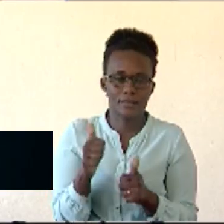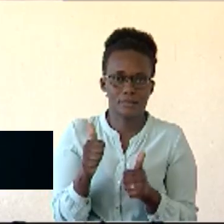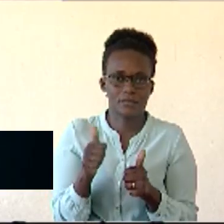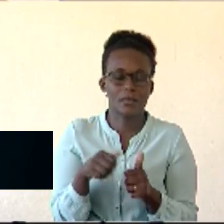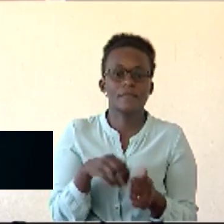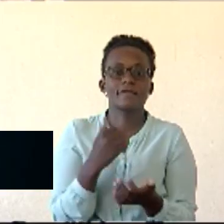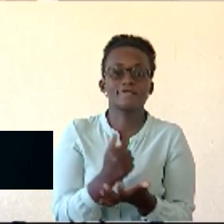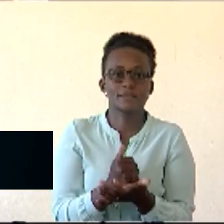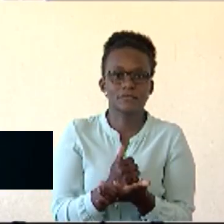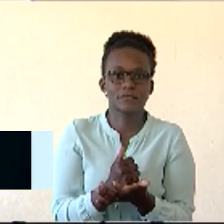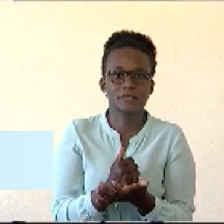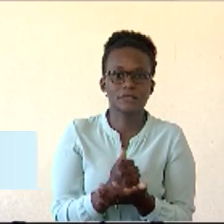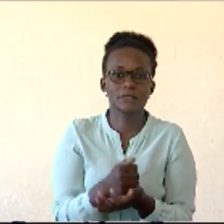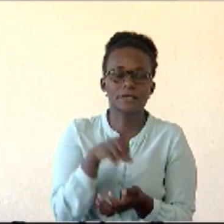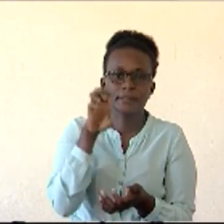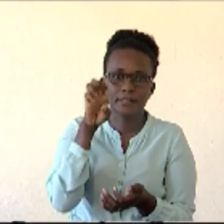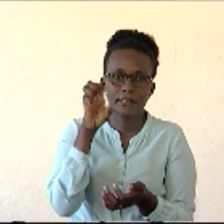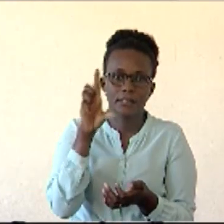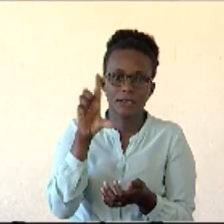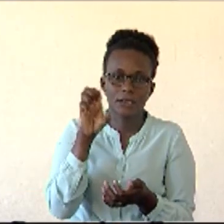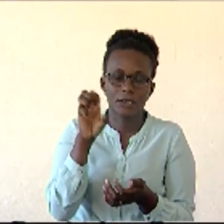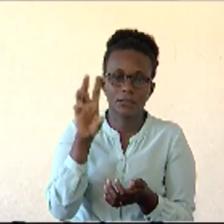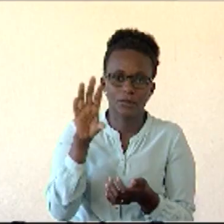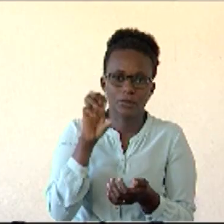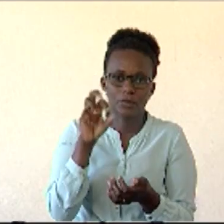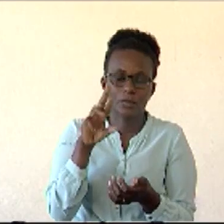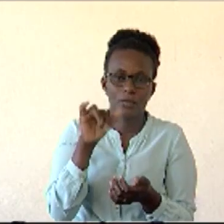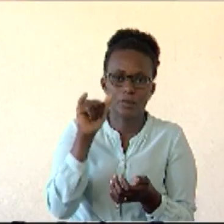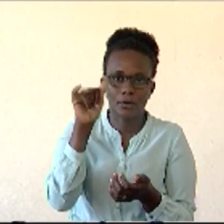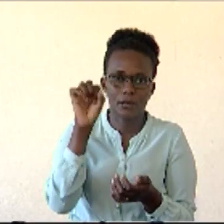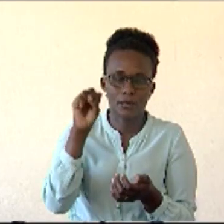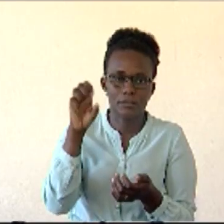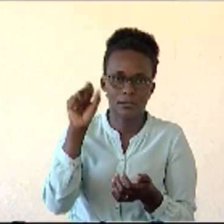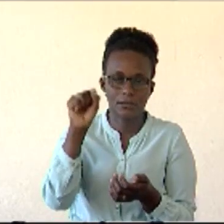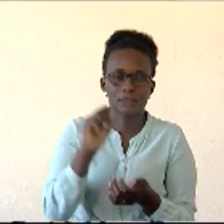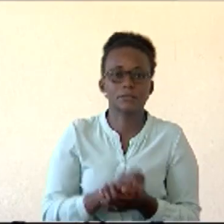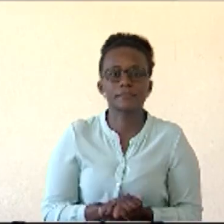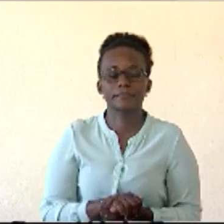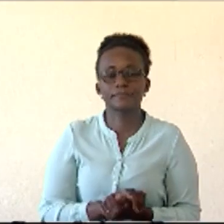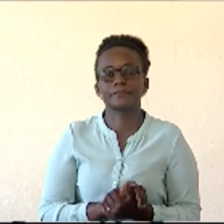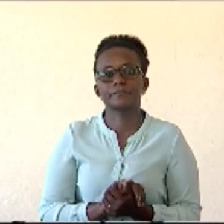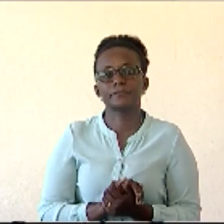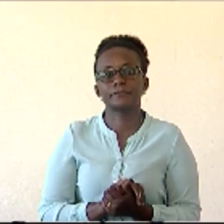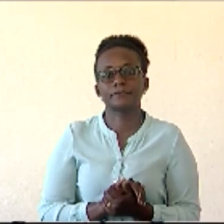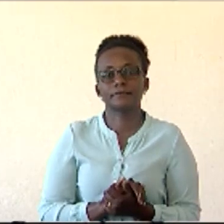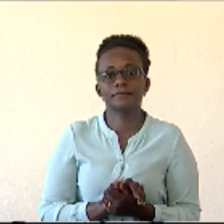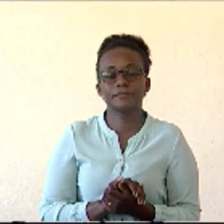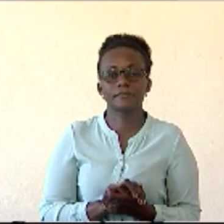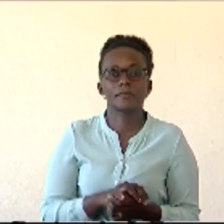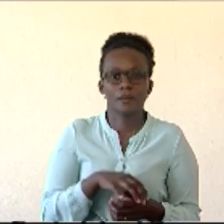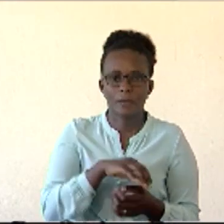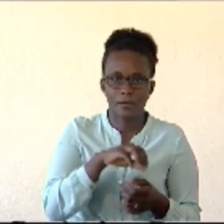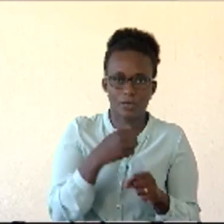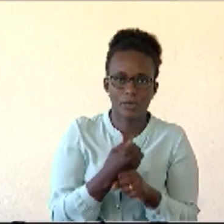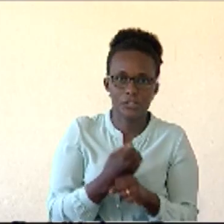with it, especially the oxides. Copper is very useful as far as the wiring, the electricity